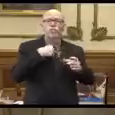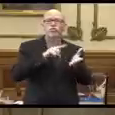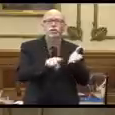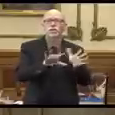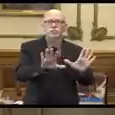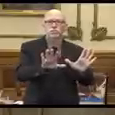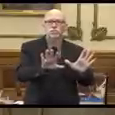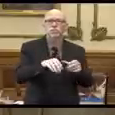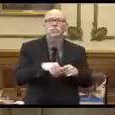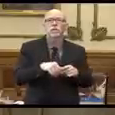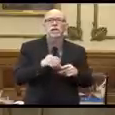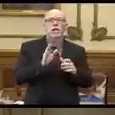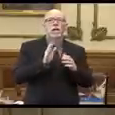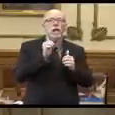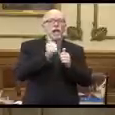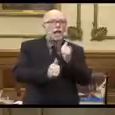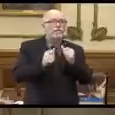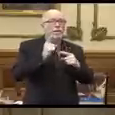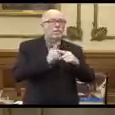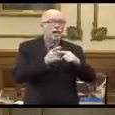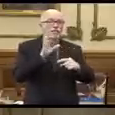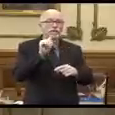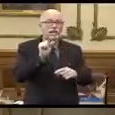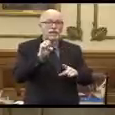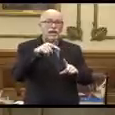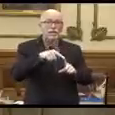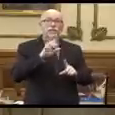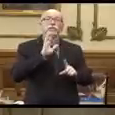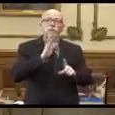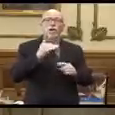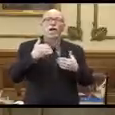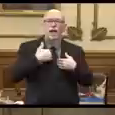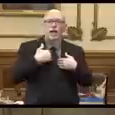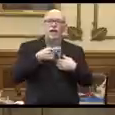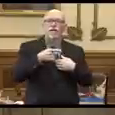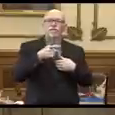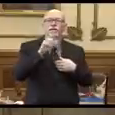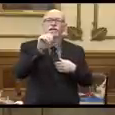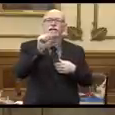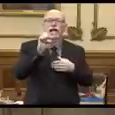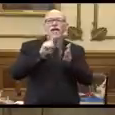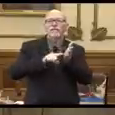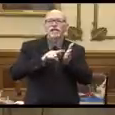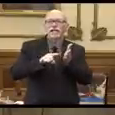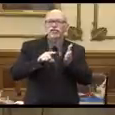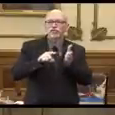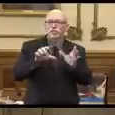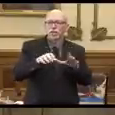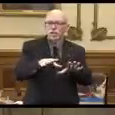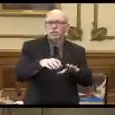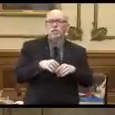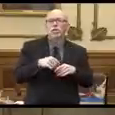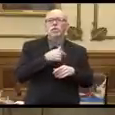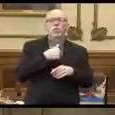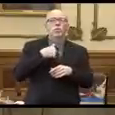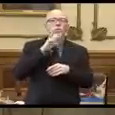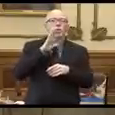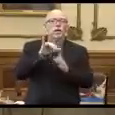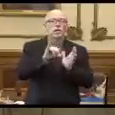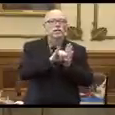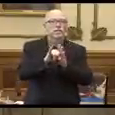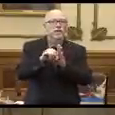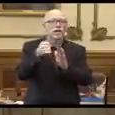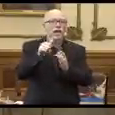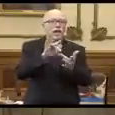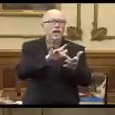And then every single positive case will actually get a case investigation done, and we will then identify